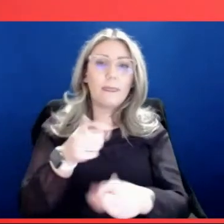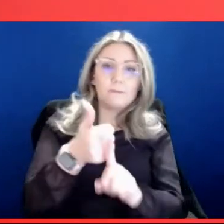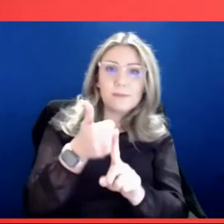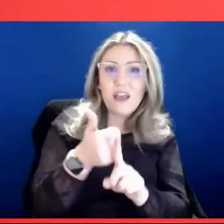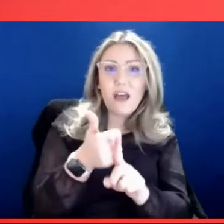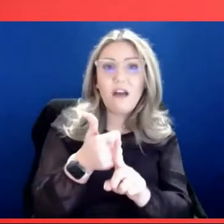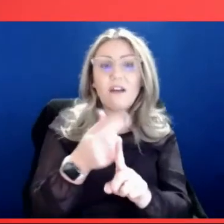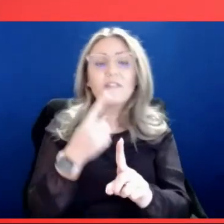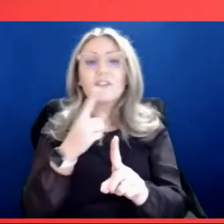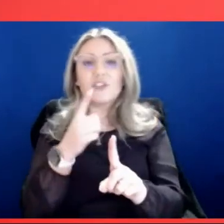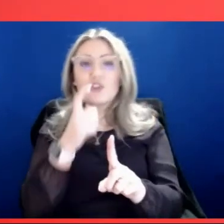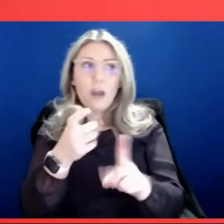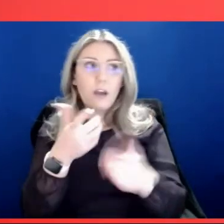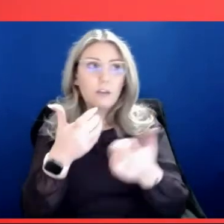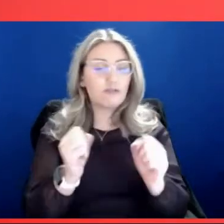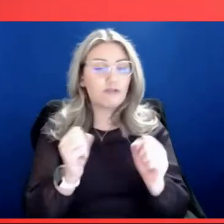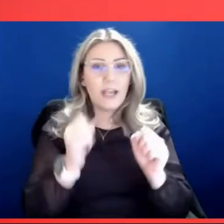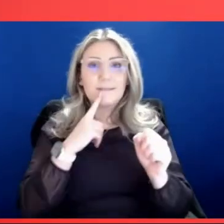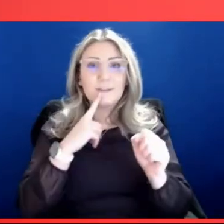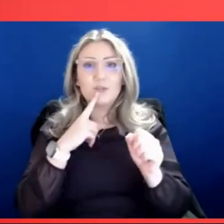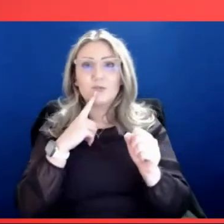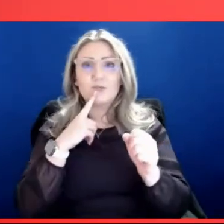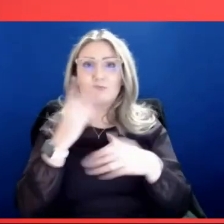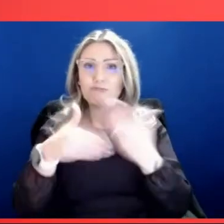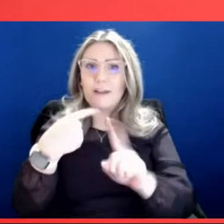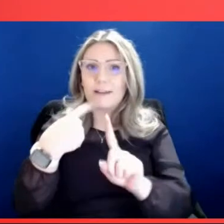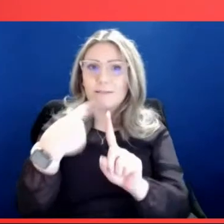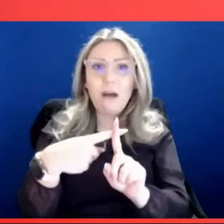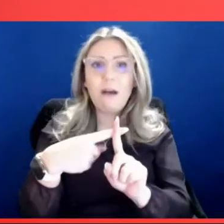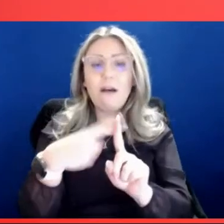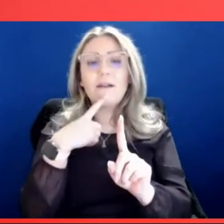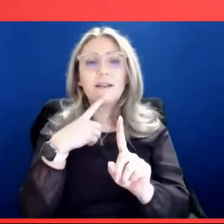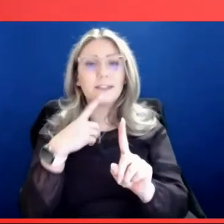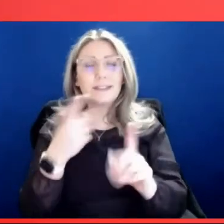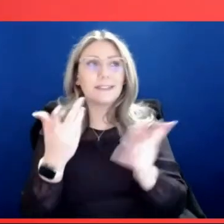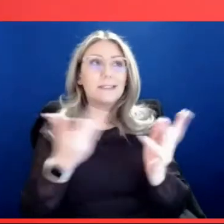move forward. And it's just not,